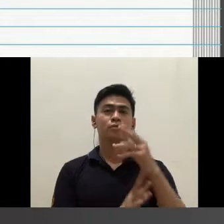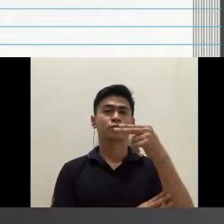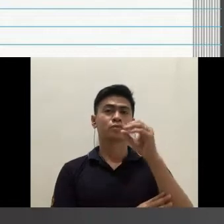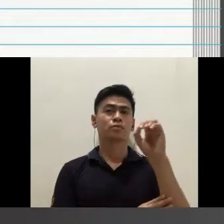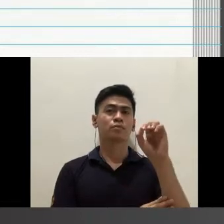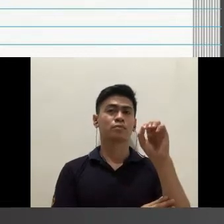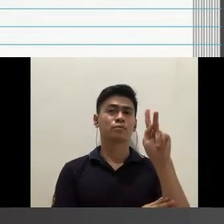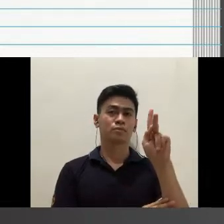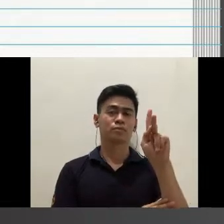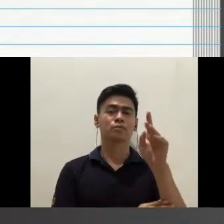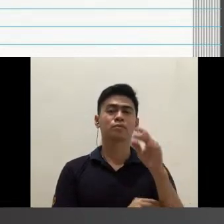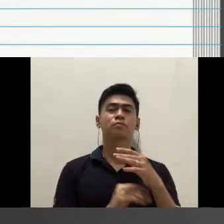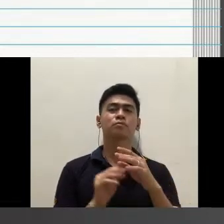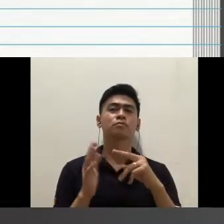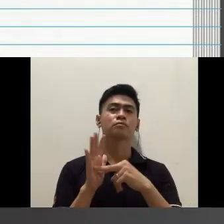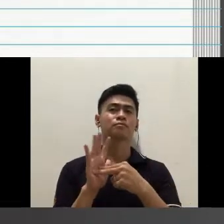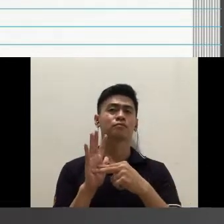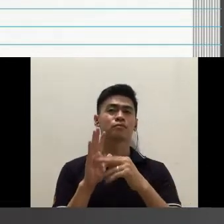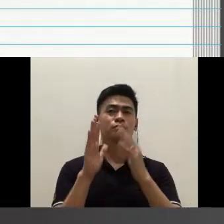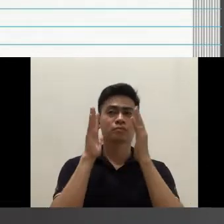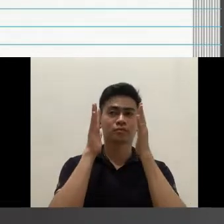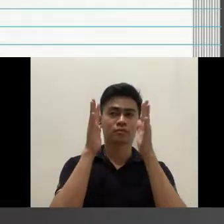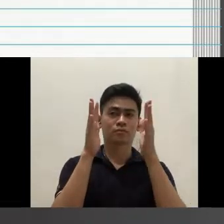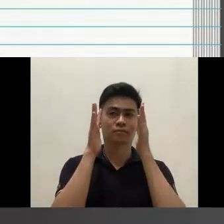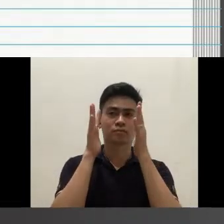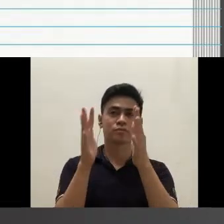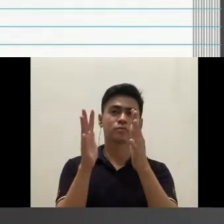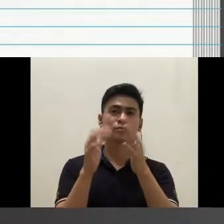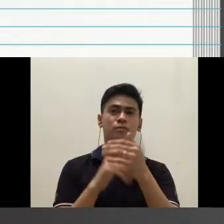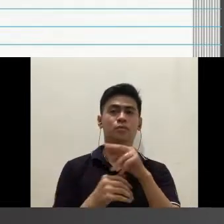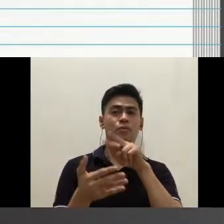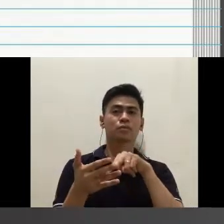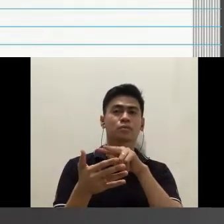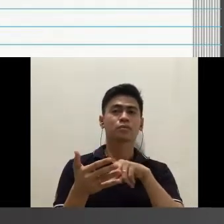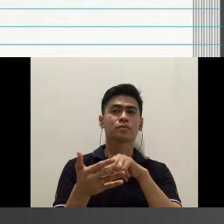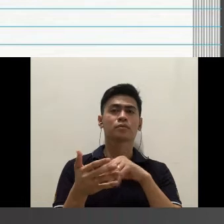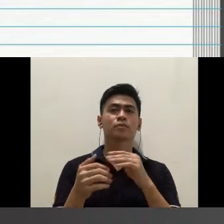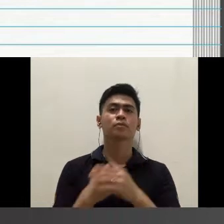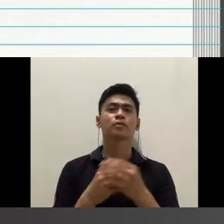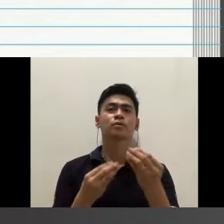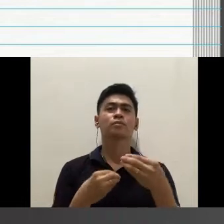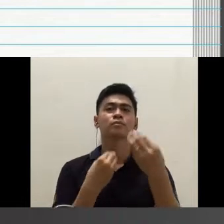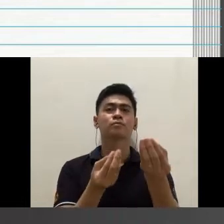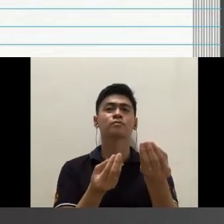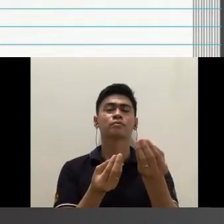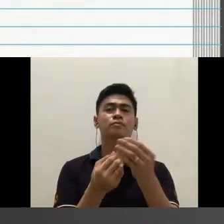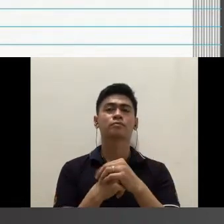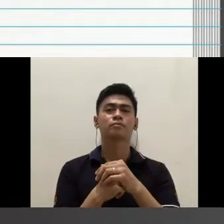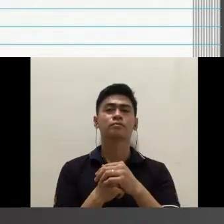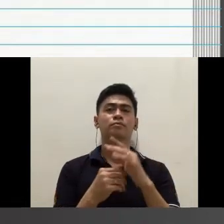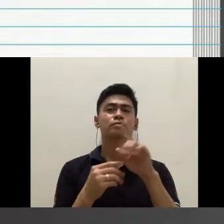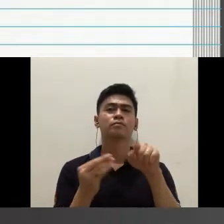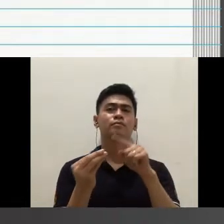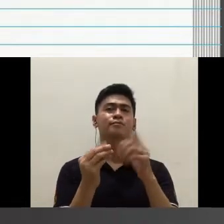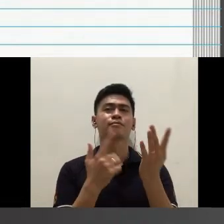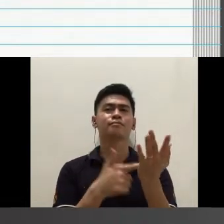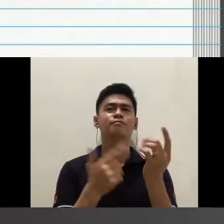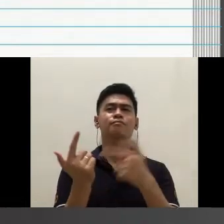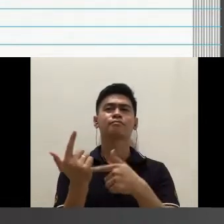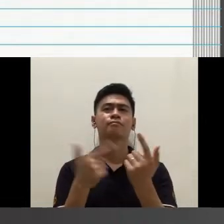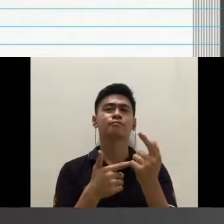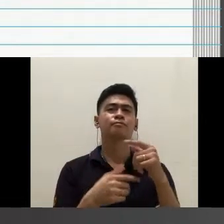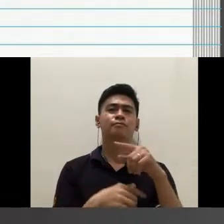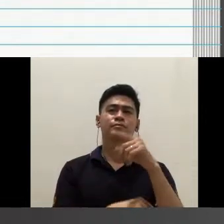Then, the body paragraphs, where each body paragraph should focus on one piece of evidence. Within